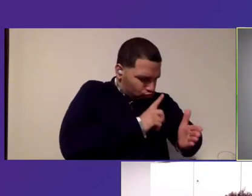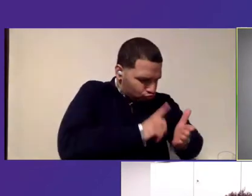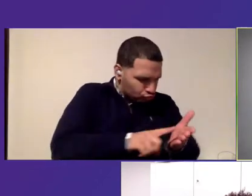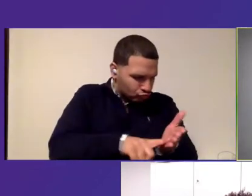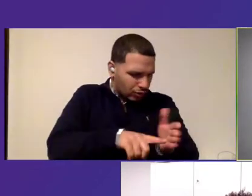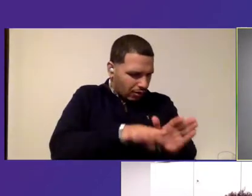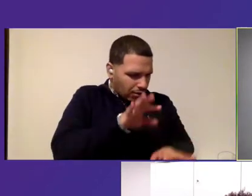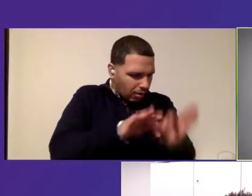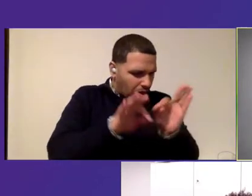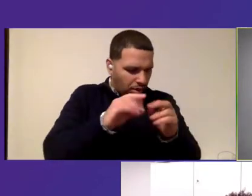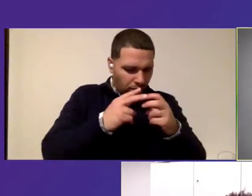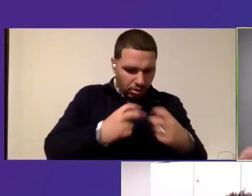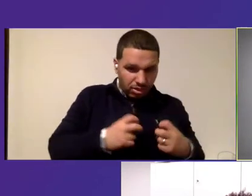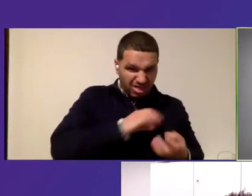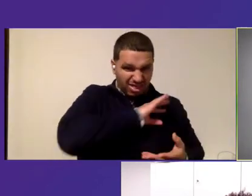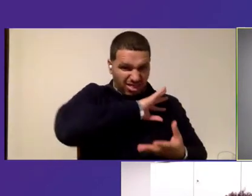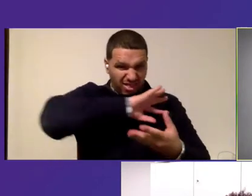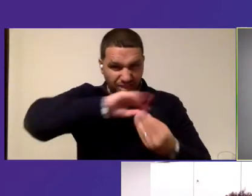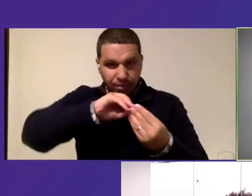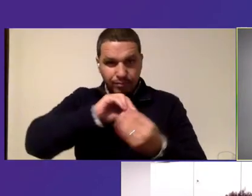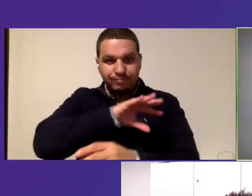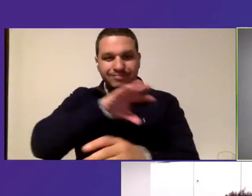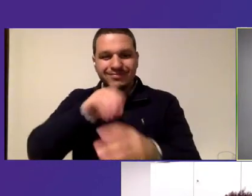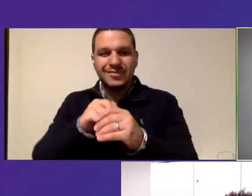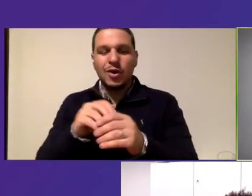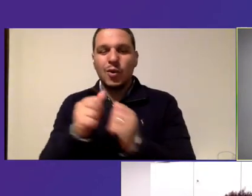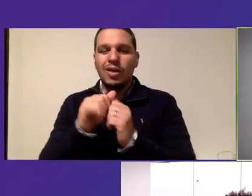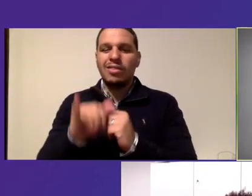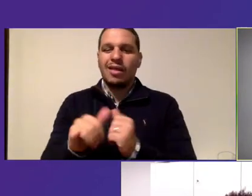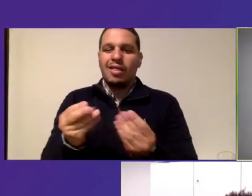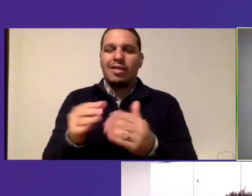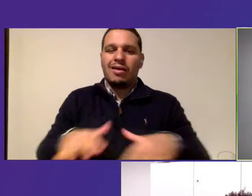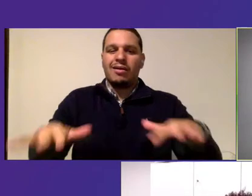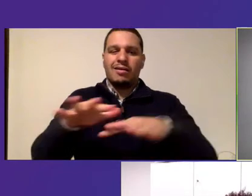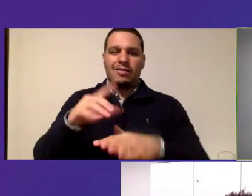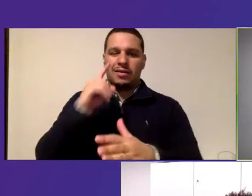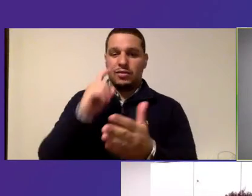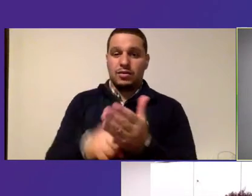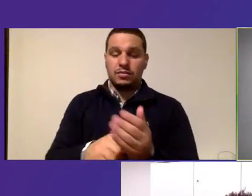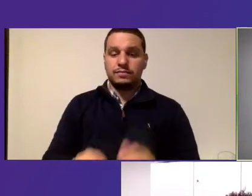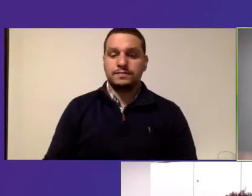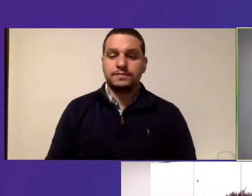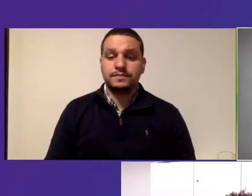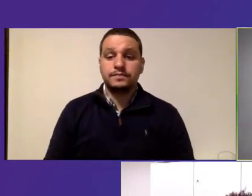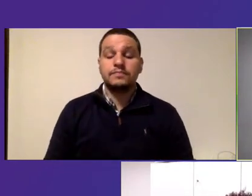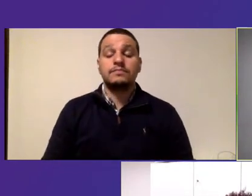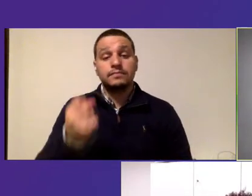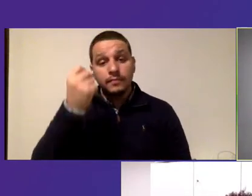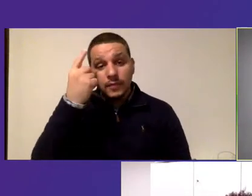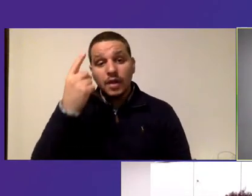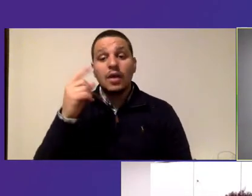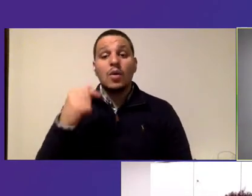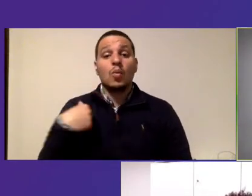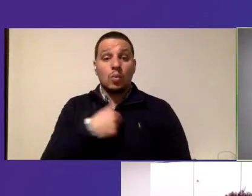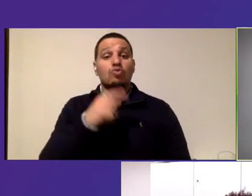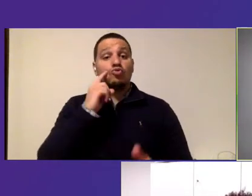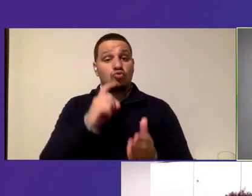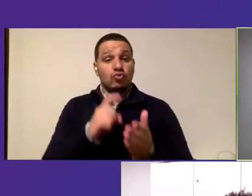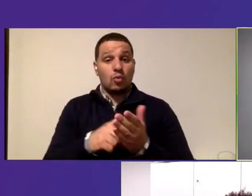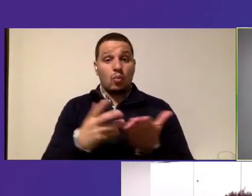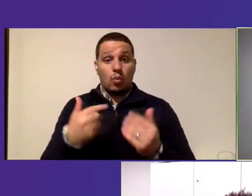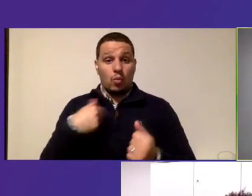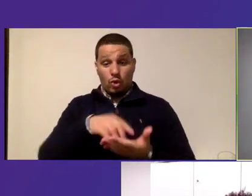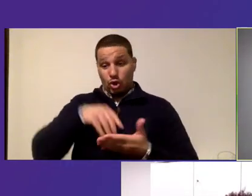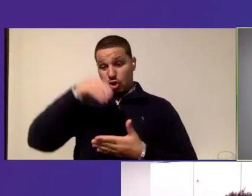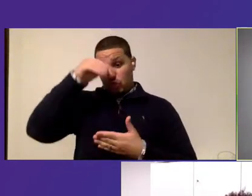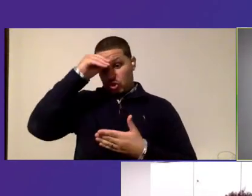the entire trajectory of the actions that follow it. We do recognize, however, that what we've learned is not ours to keep,